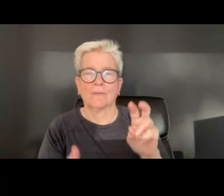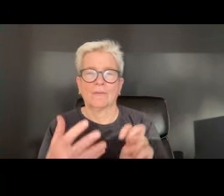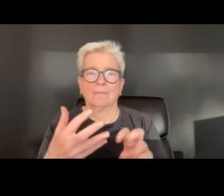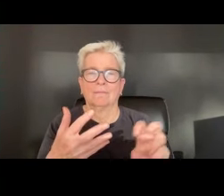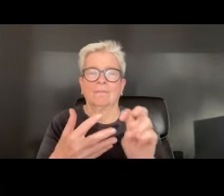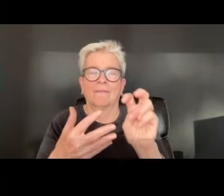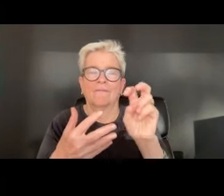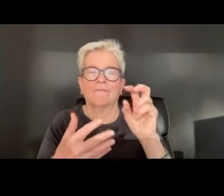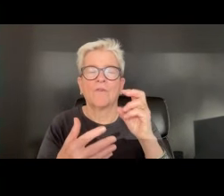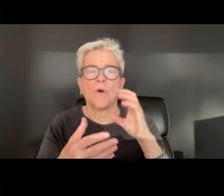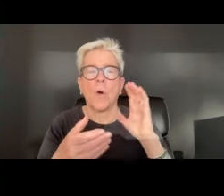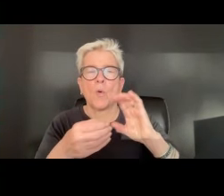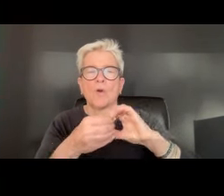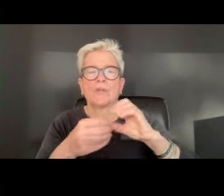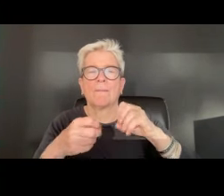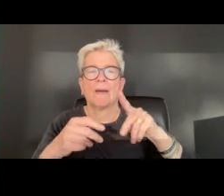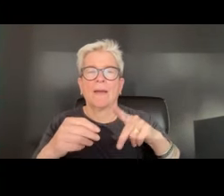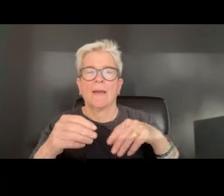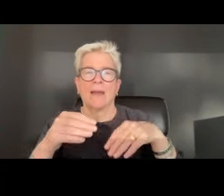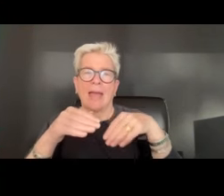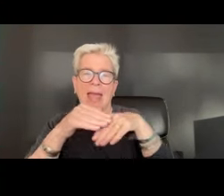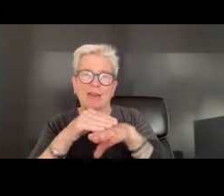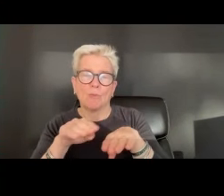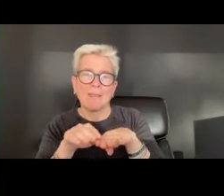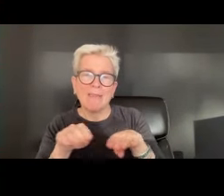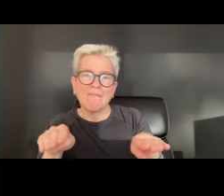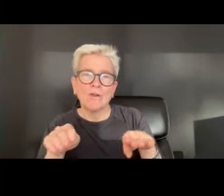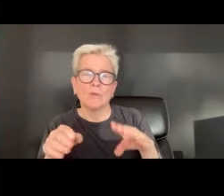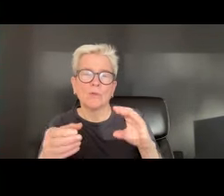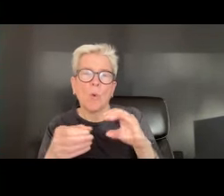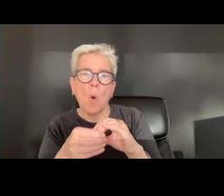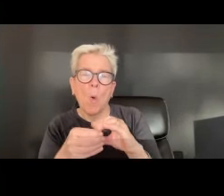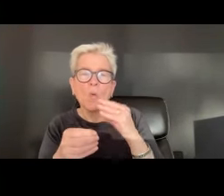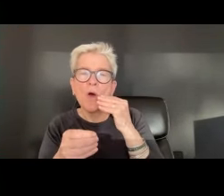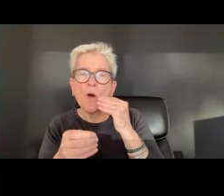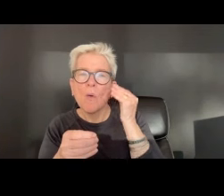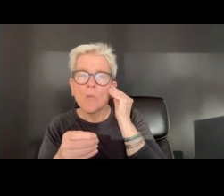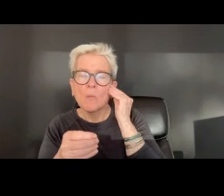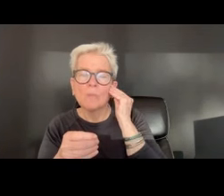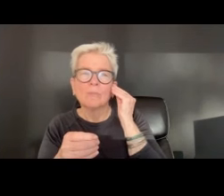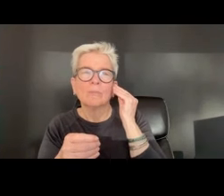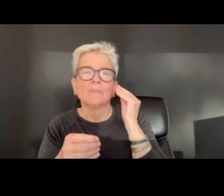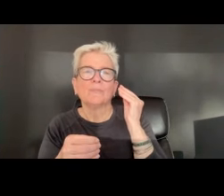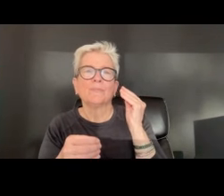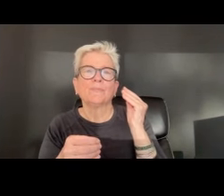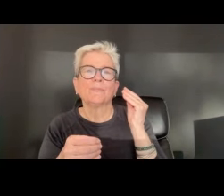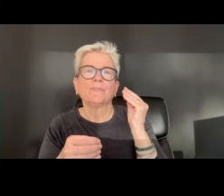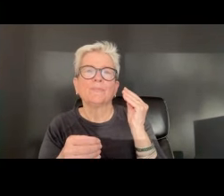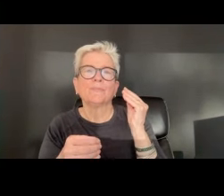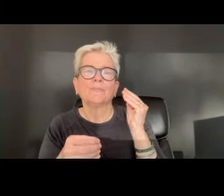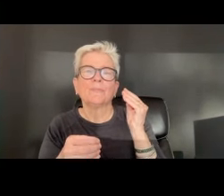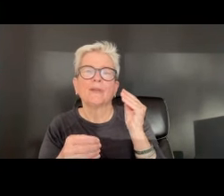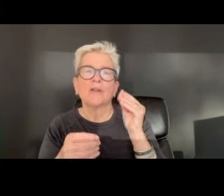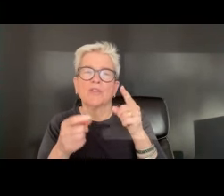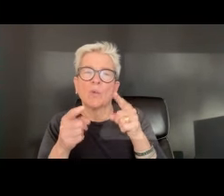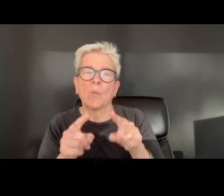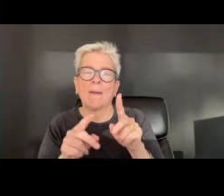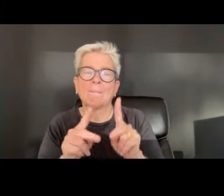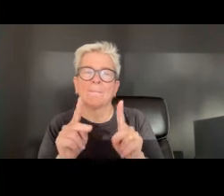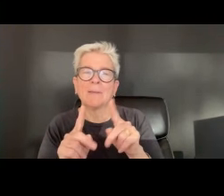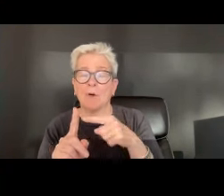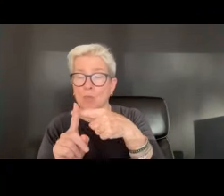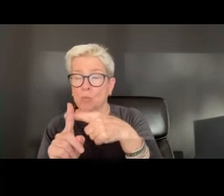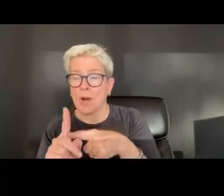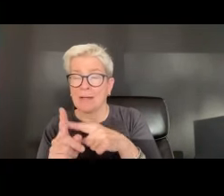you're starting with entry level options for owning a home, so that when people go from renting to owning,